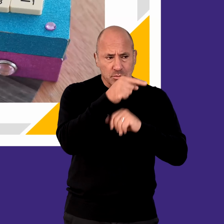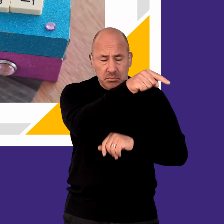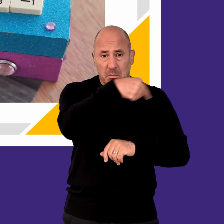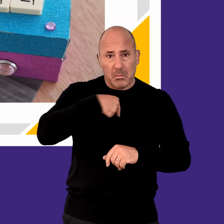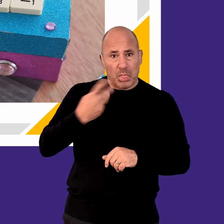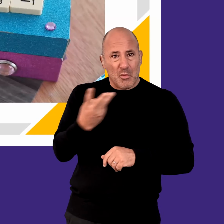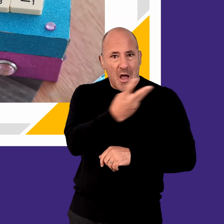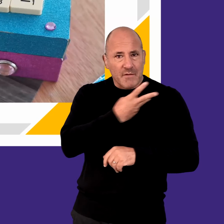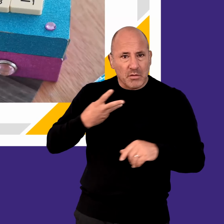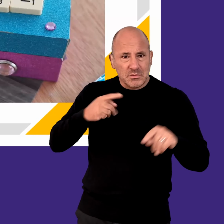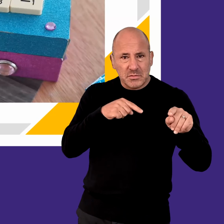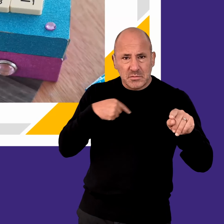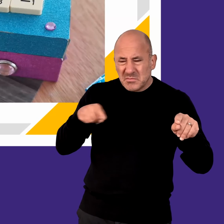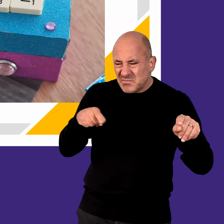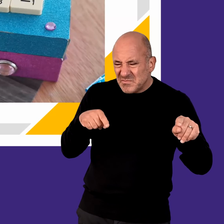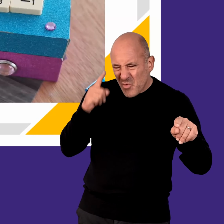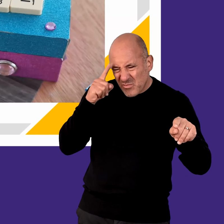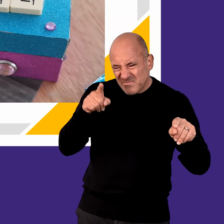explored it as a kind of